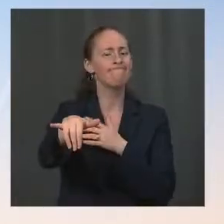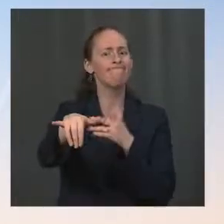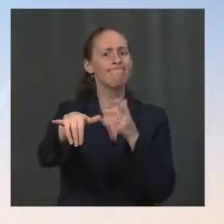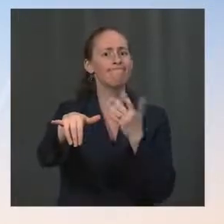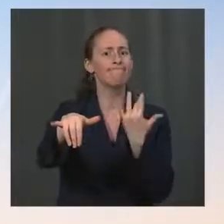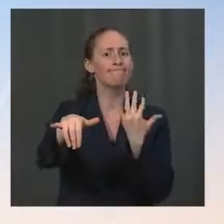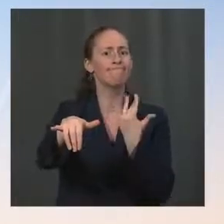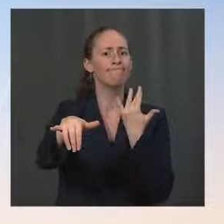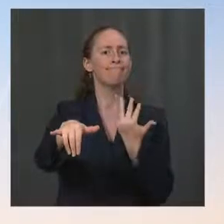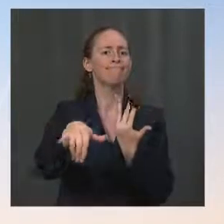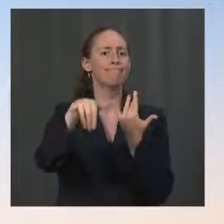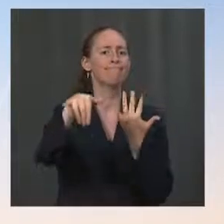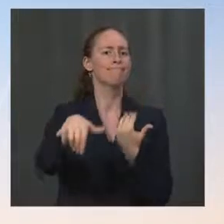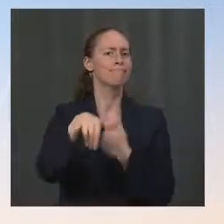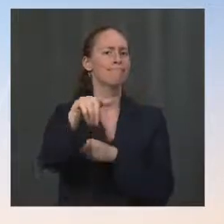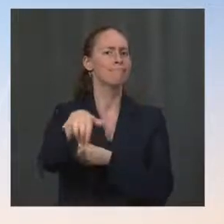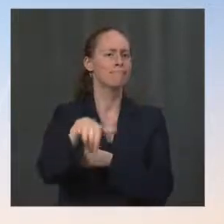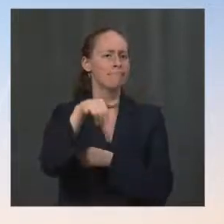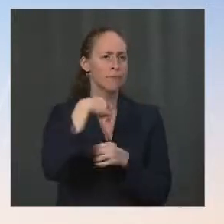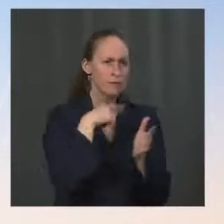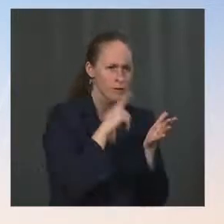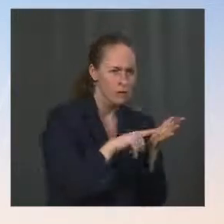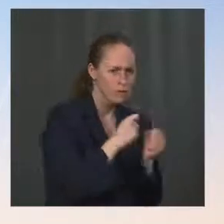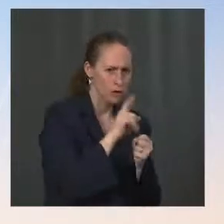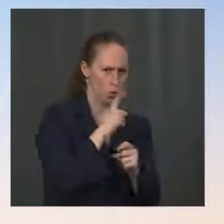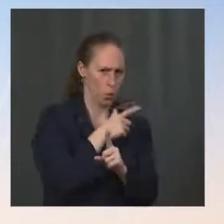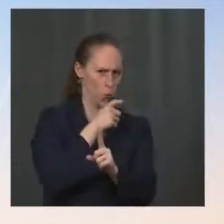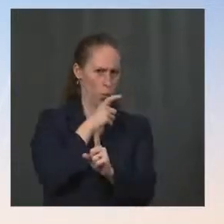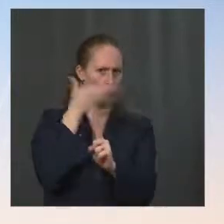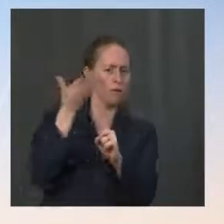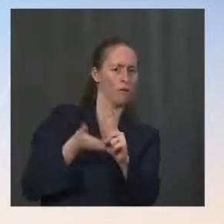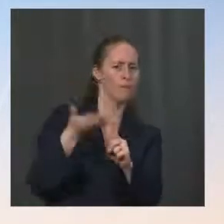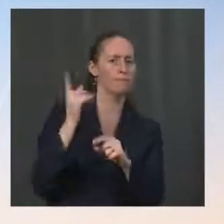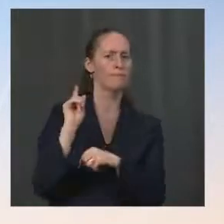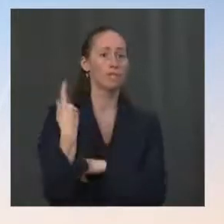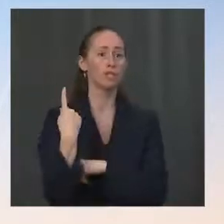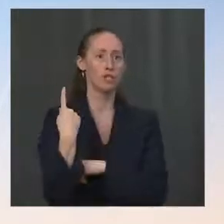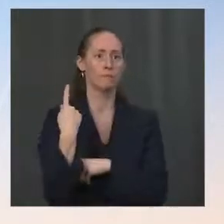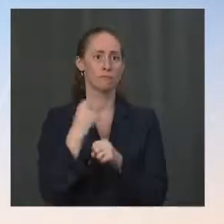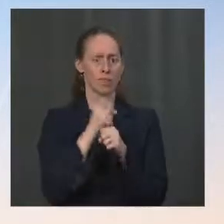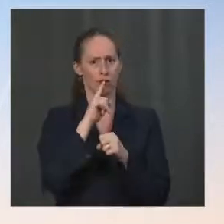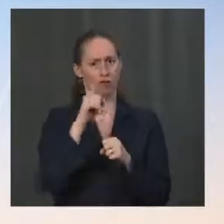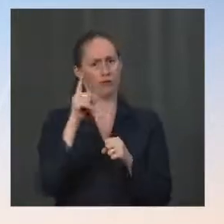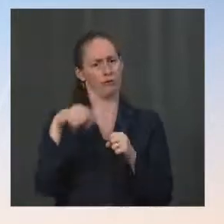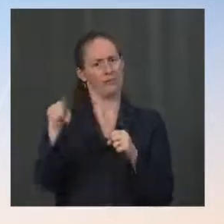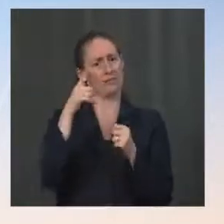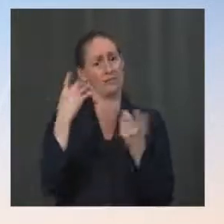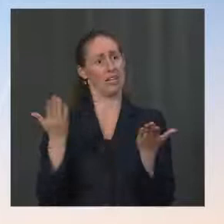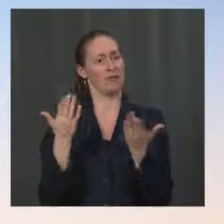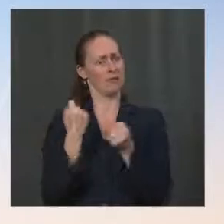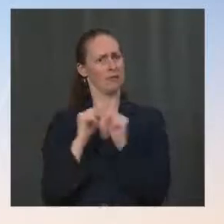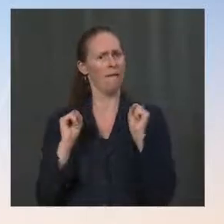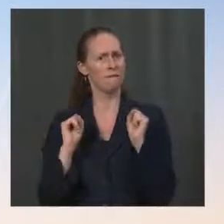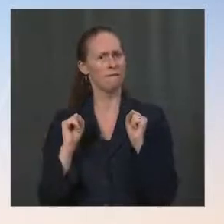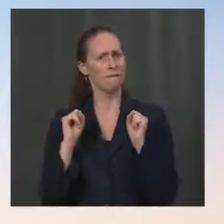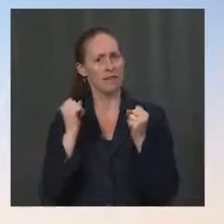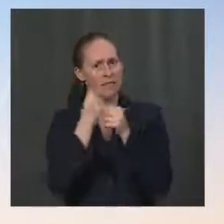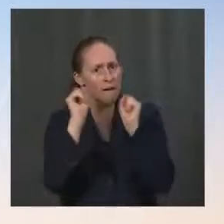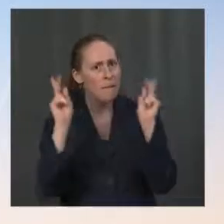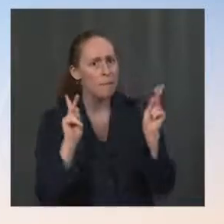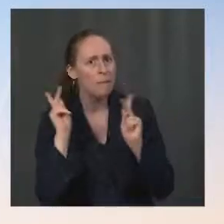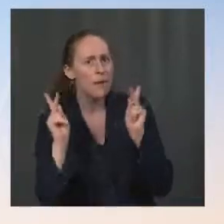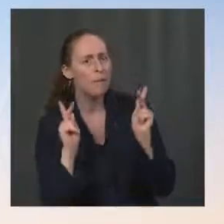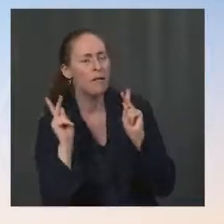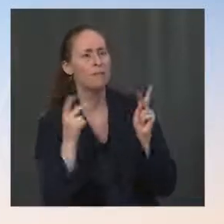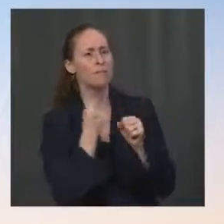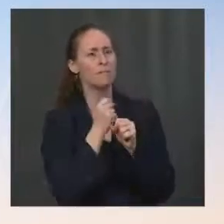in individuals being held on the plane so that we can have that process seen through. Now, of course, ensuring that people are treated